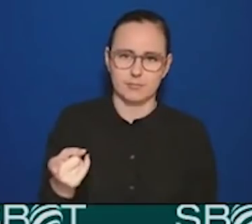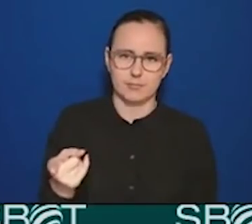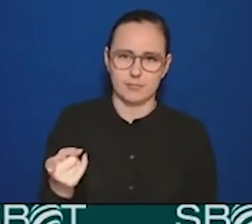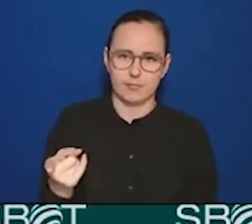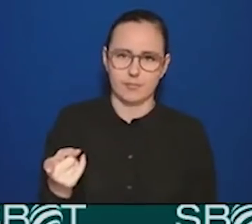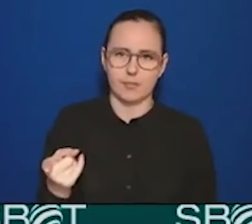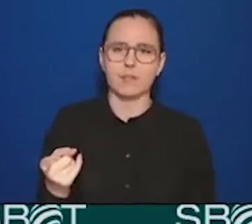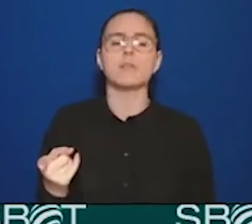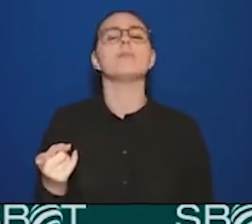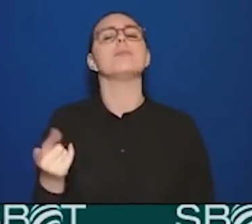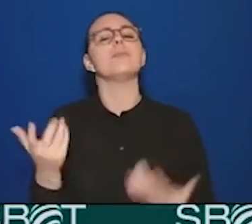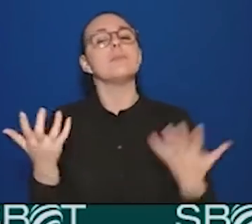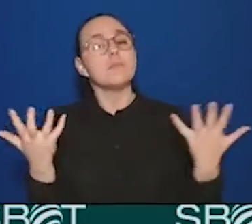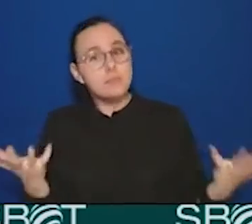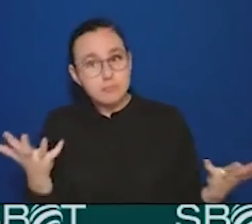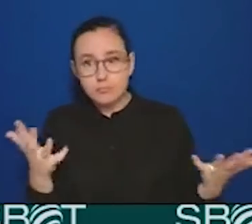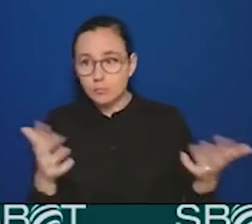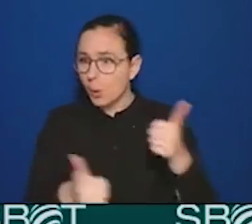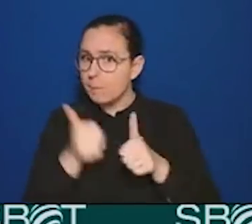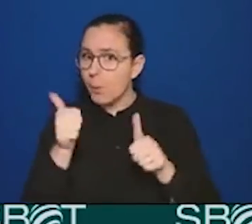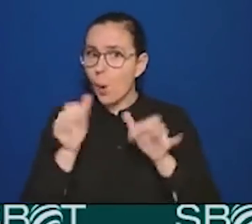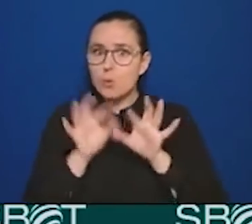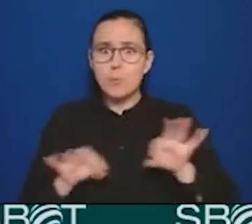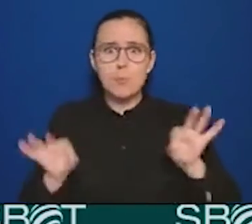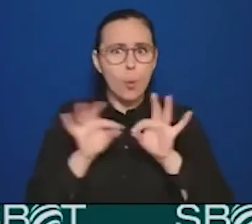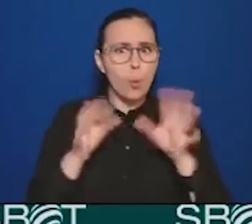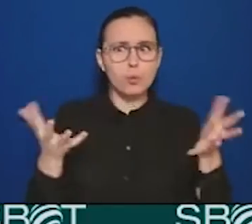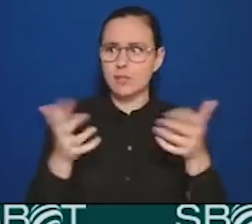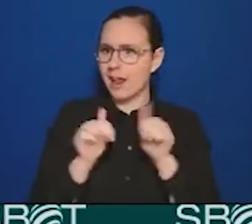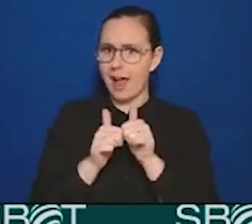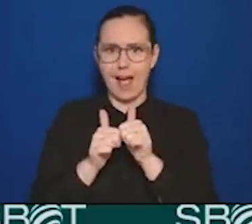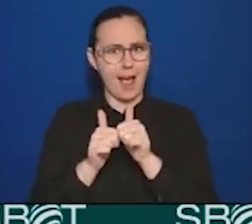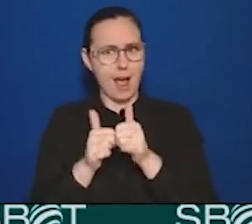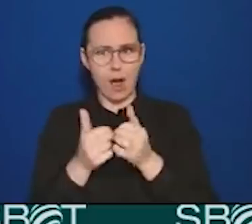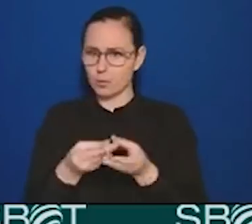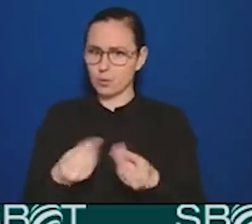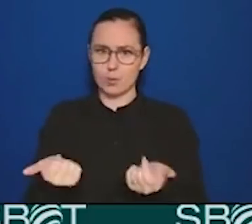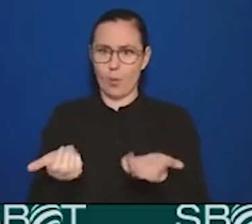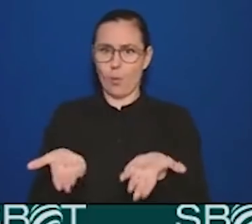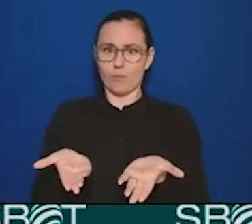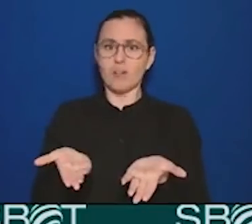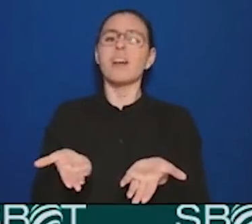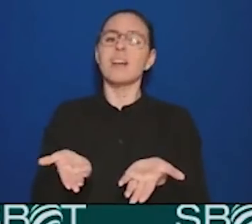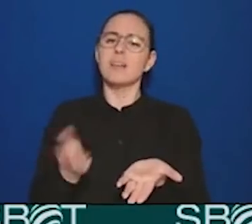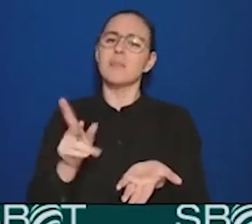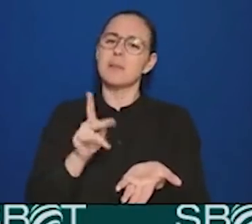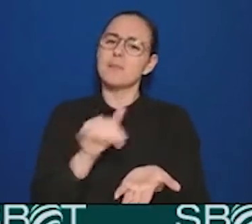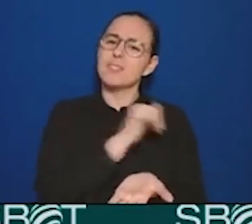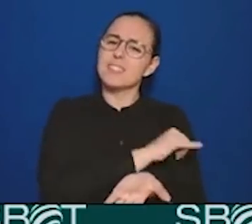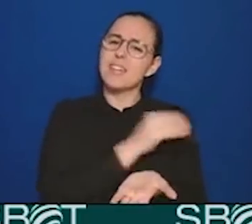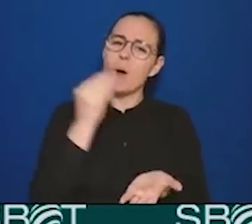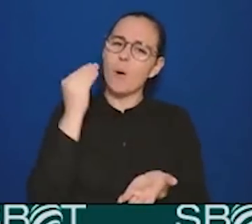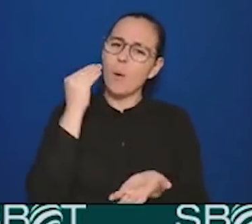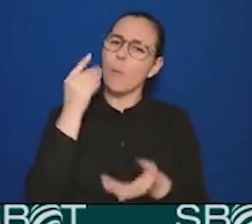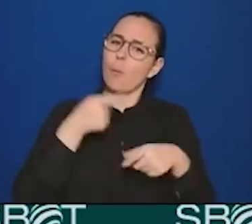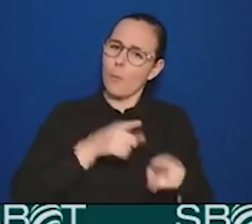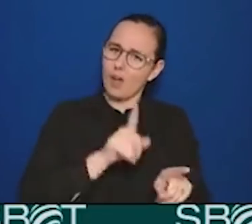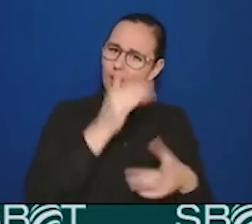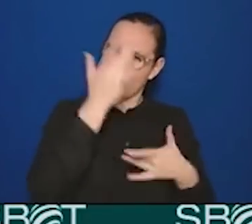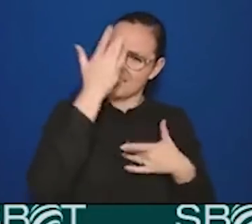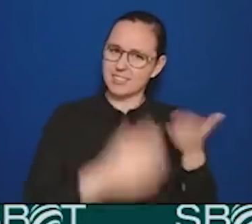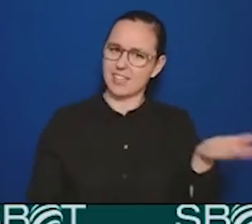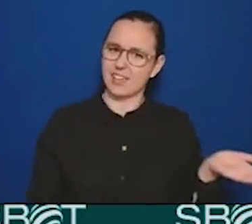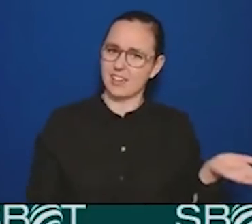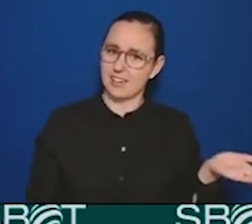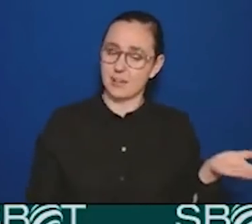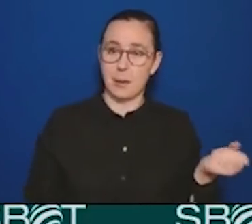precaution: infected people don't come to work. But many employees don't have access to paid sick